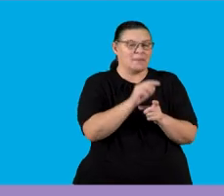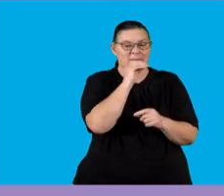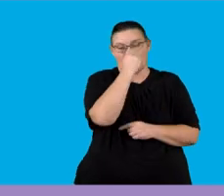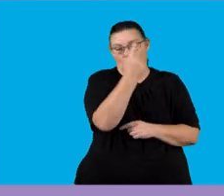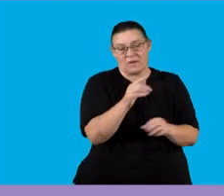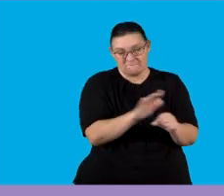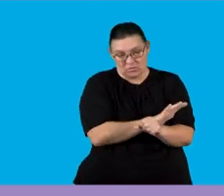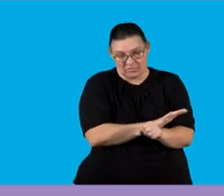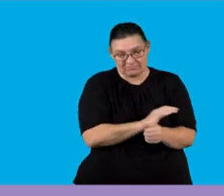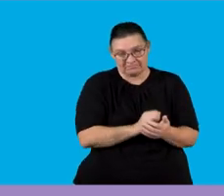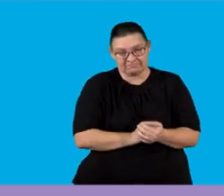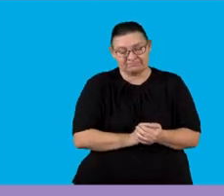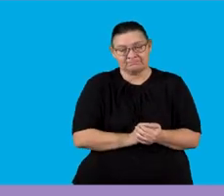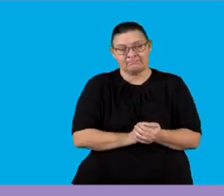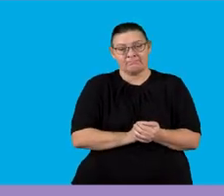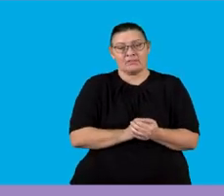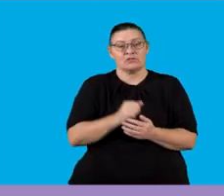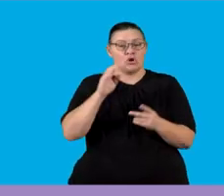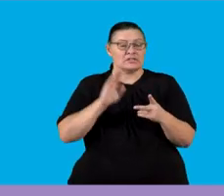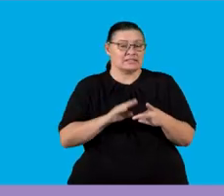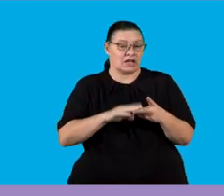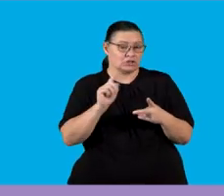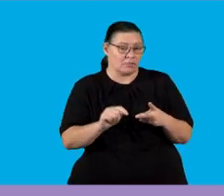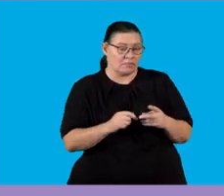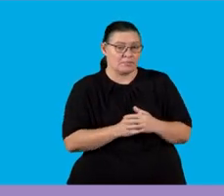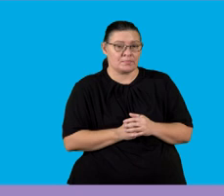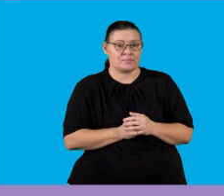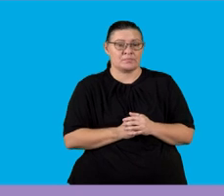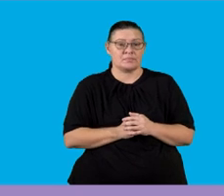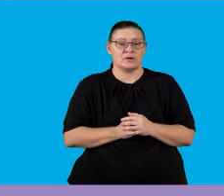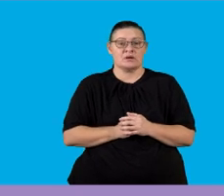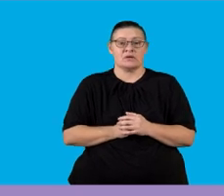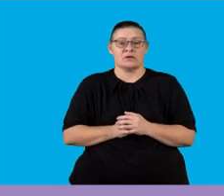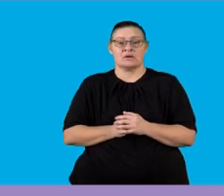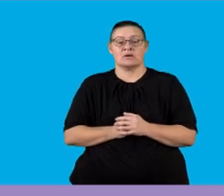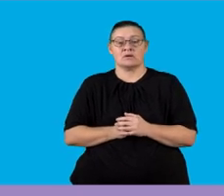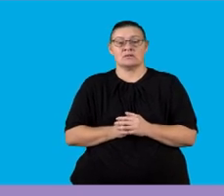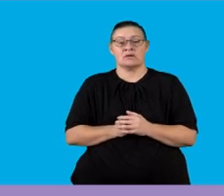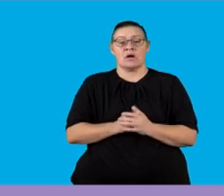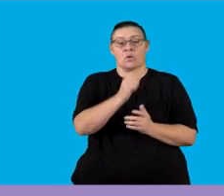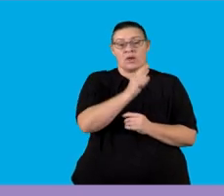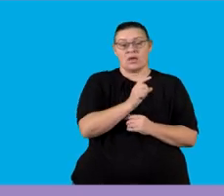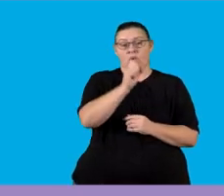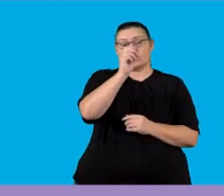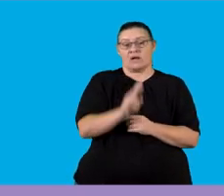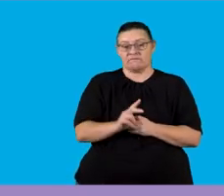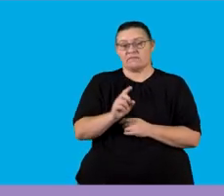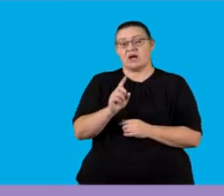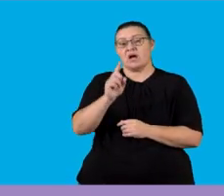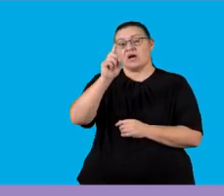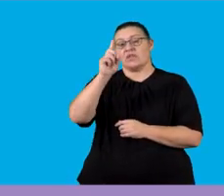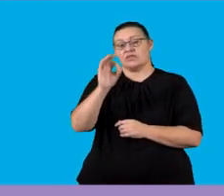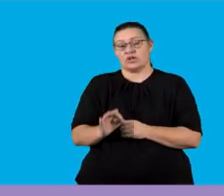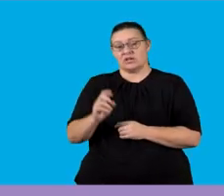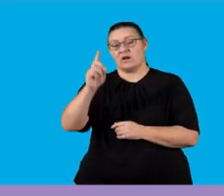term is 1/4. Of course, we can continue that pattern. But what is the relationship that you notice between the term